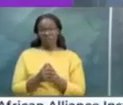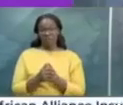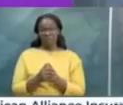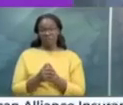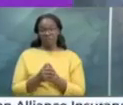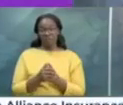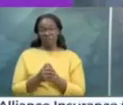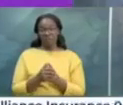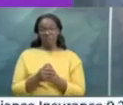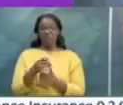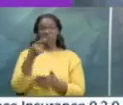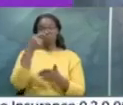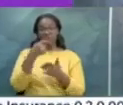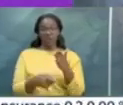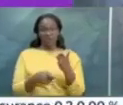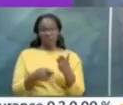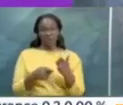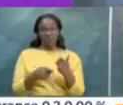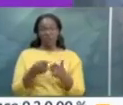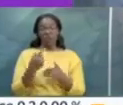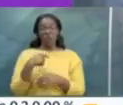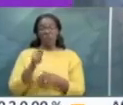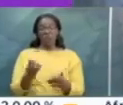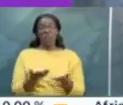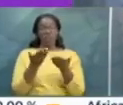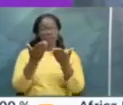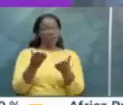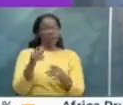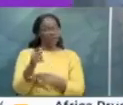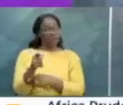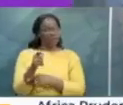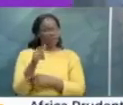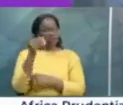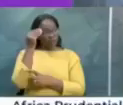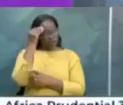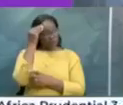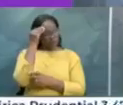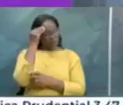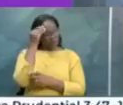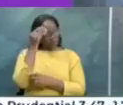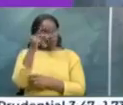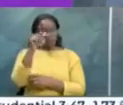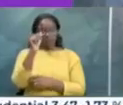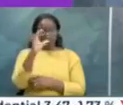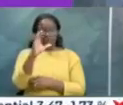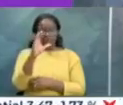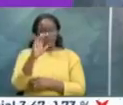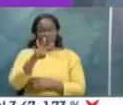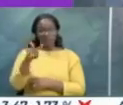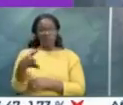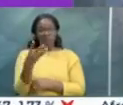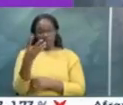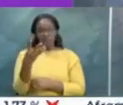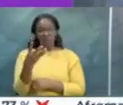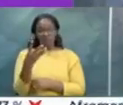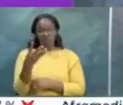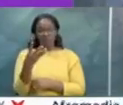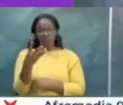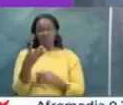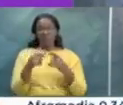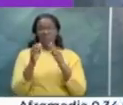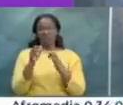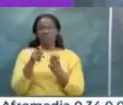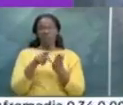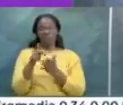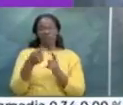interesting. So we are SOKO is doing the Edu Pack at 4,000 Kenyan shillings, but if you buy